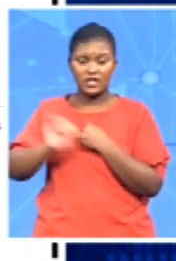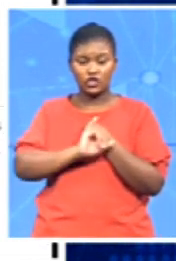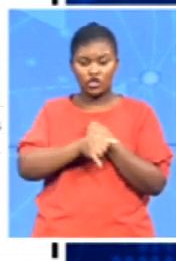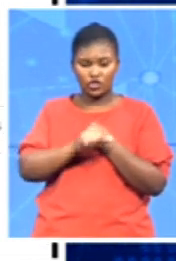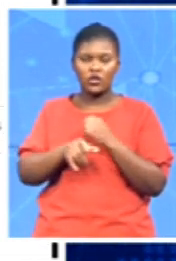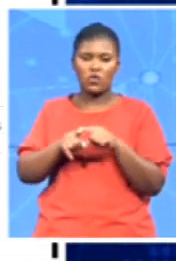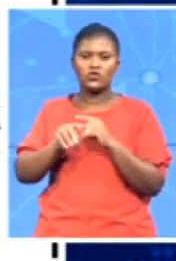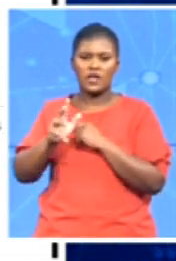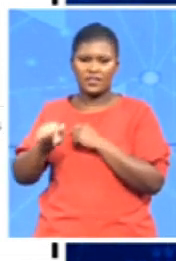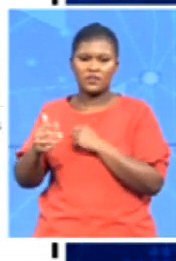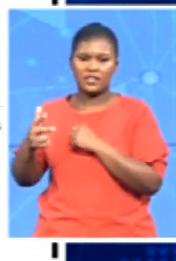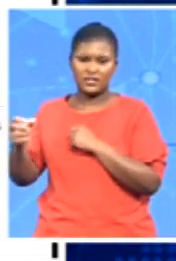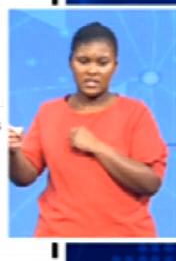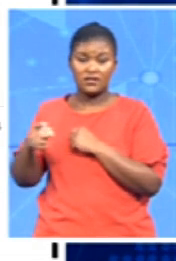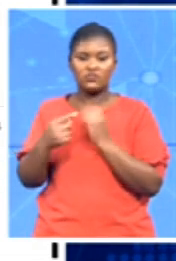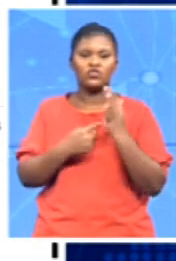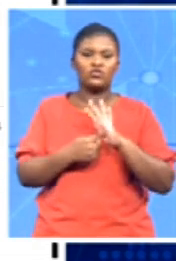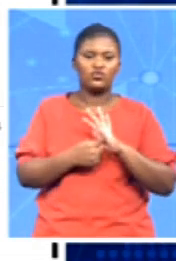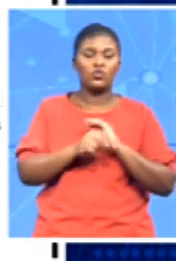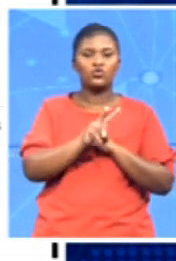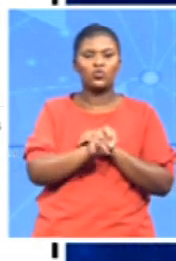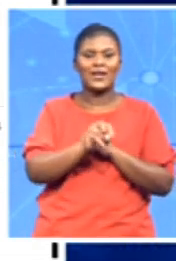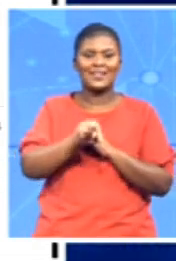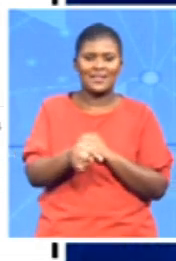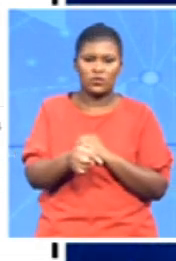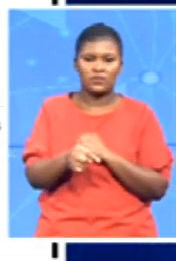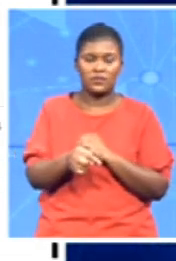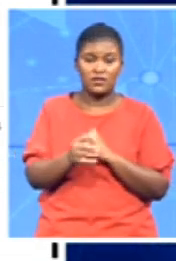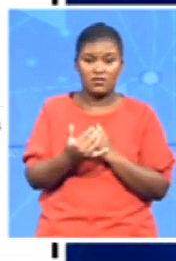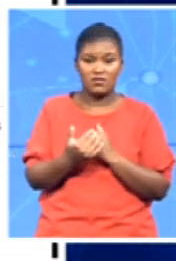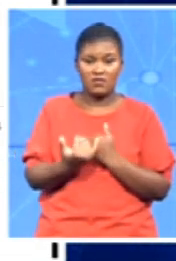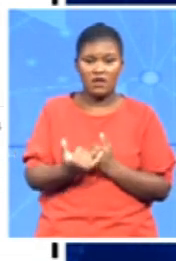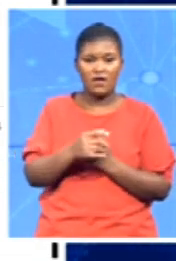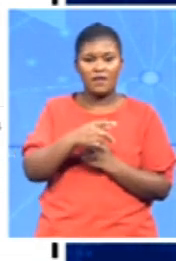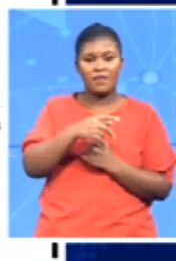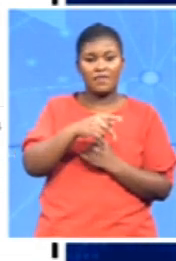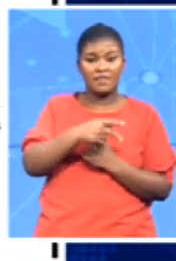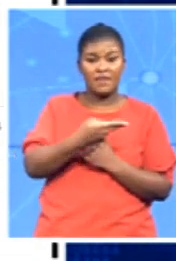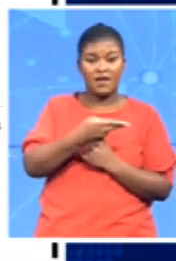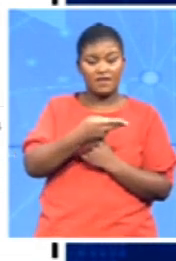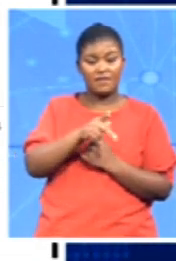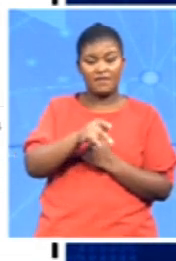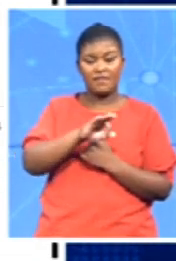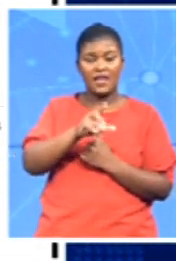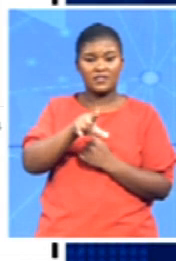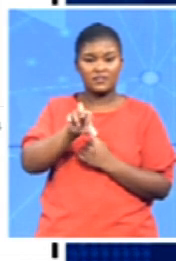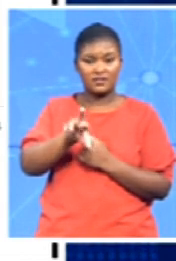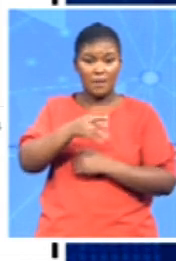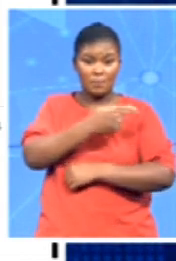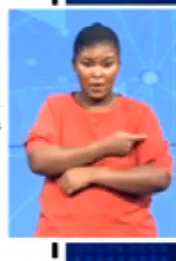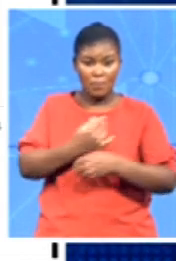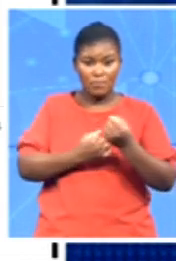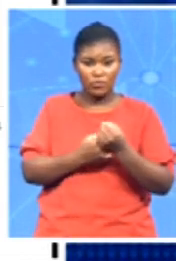of 20,000 so far. Pfizer is 6 months after the second dose. Johnson & Johnson is 2 months after the initial